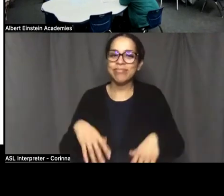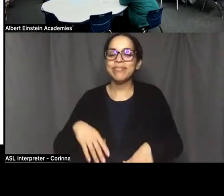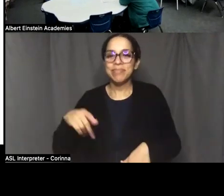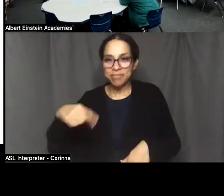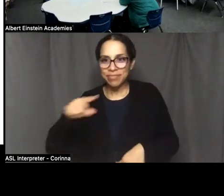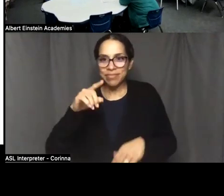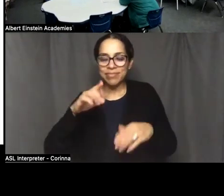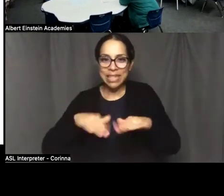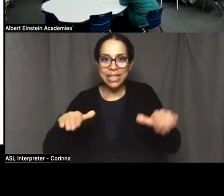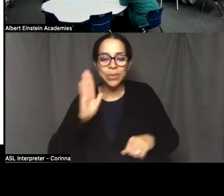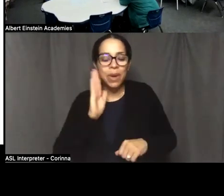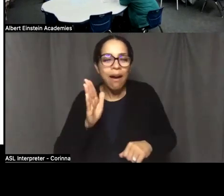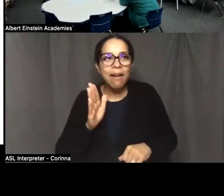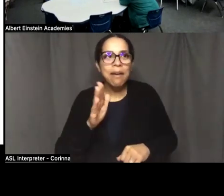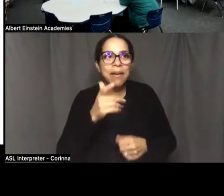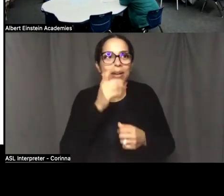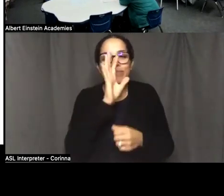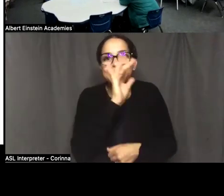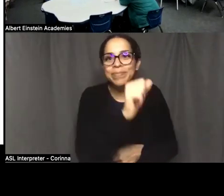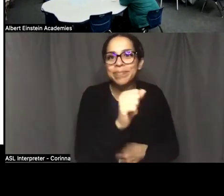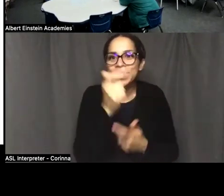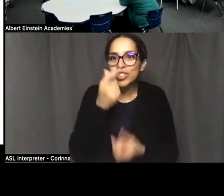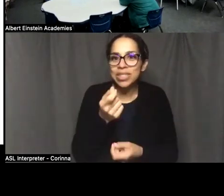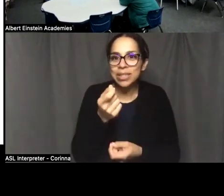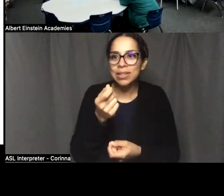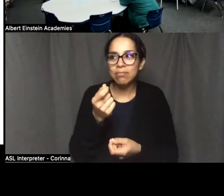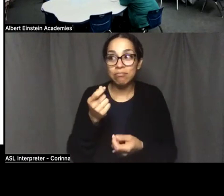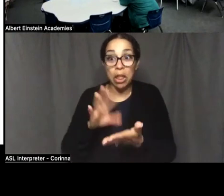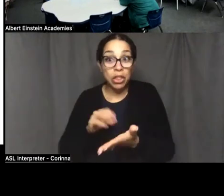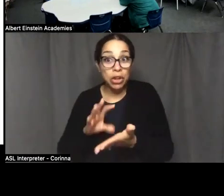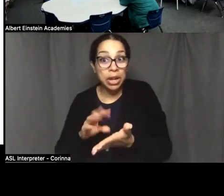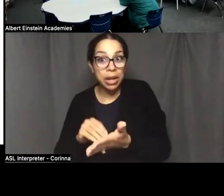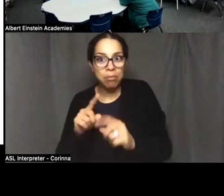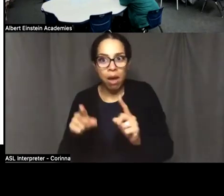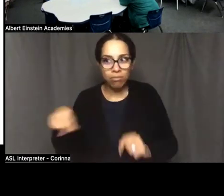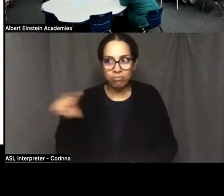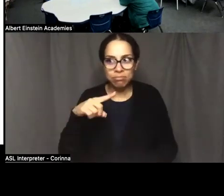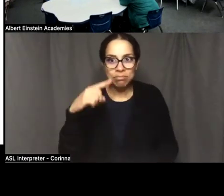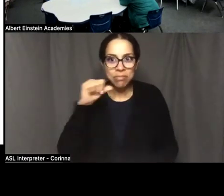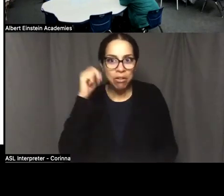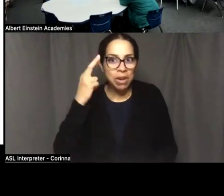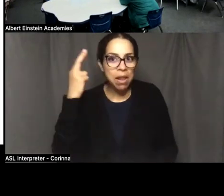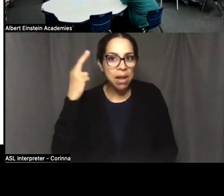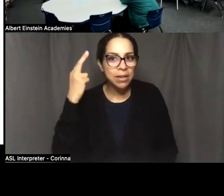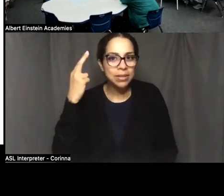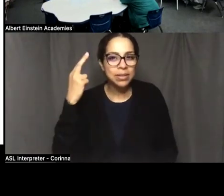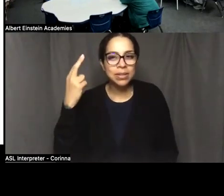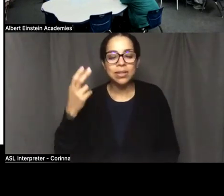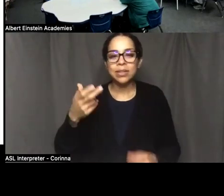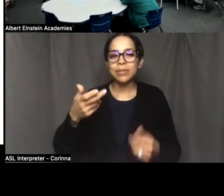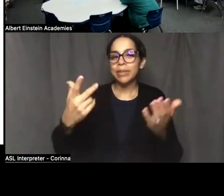it. That they're learning without really realizing that they're learning. So it's just finding a word like